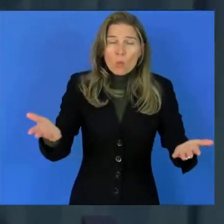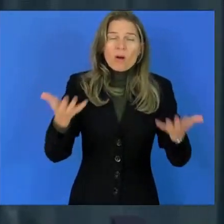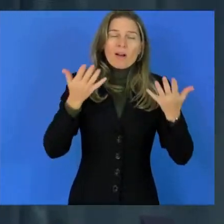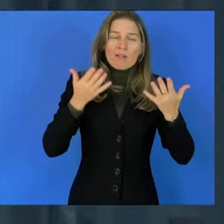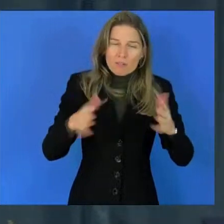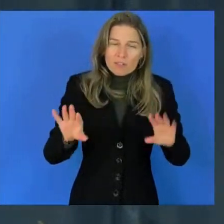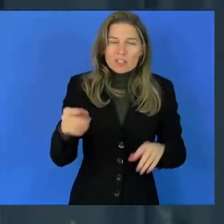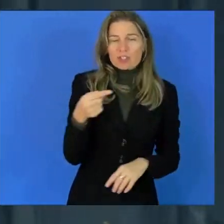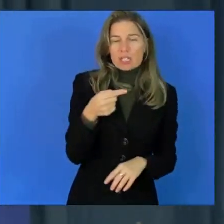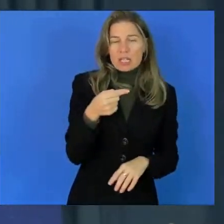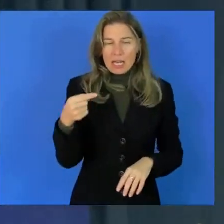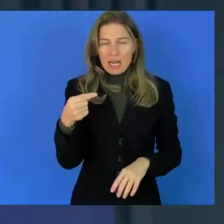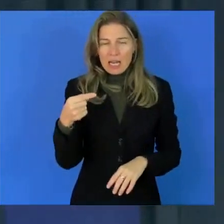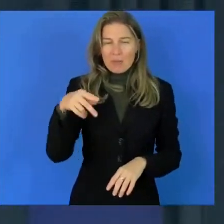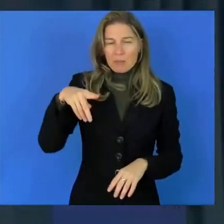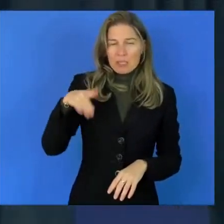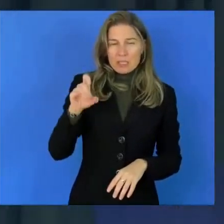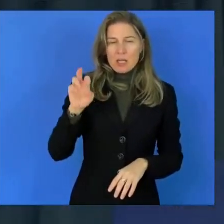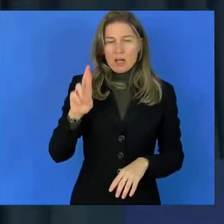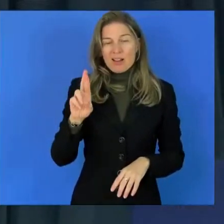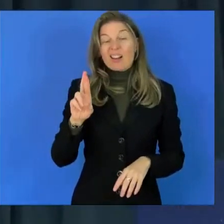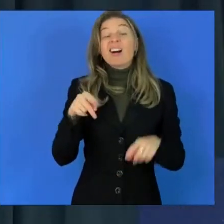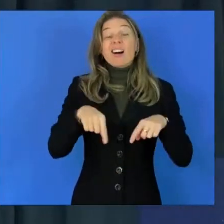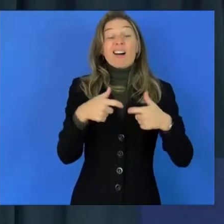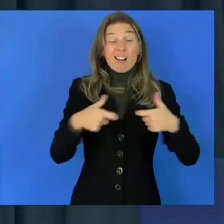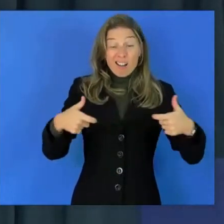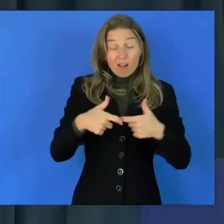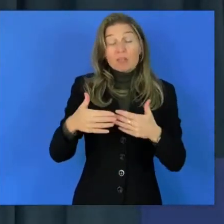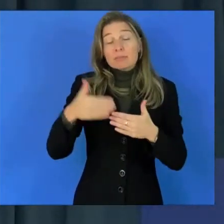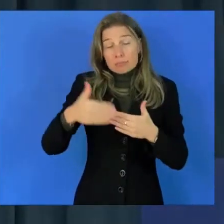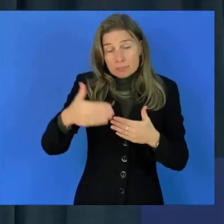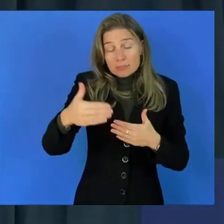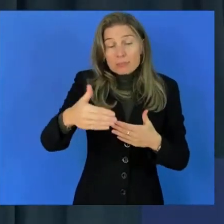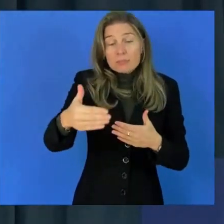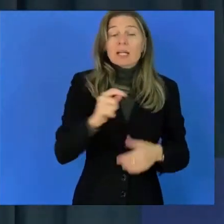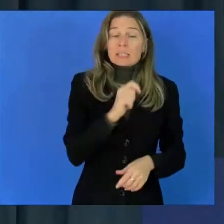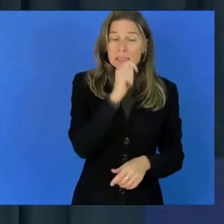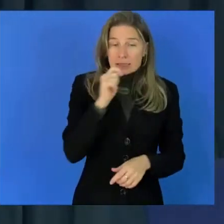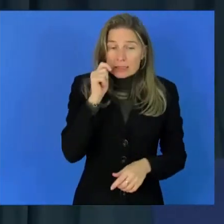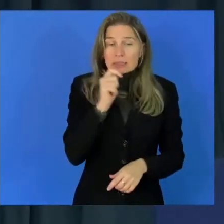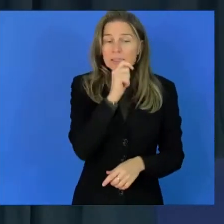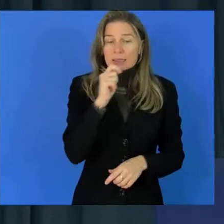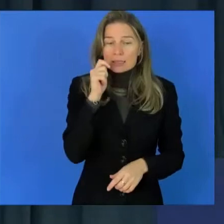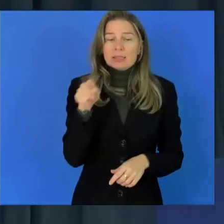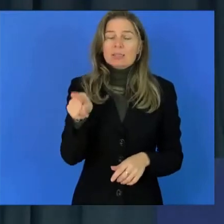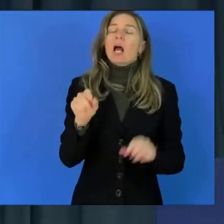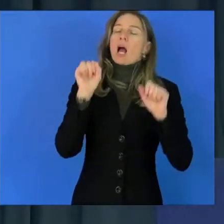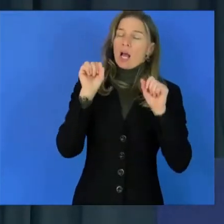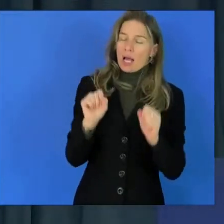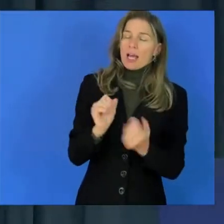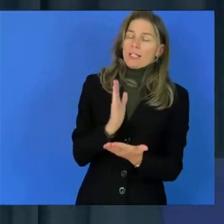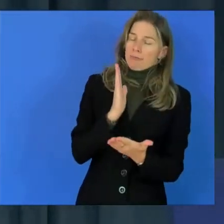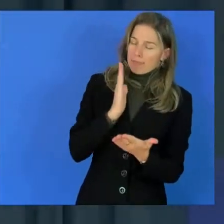throughout the conference to ensure that everybody is as safe and as healthy as is possible.